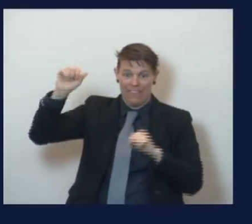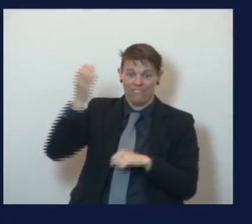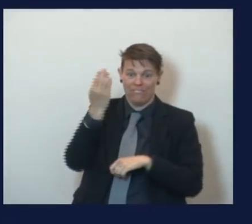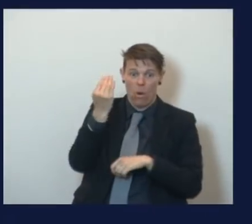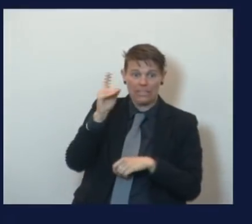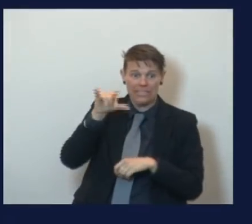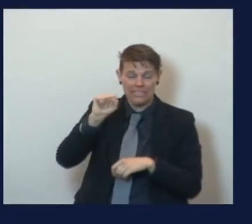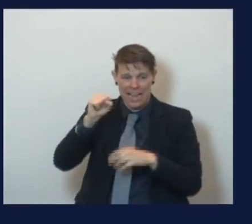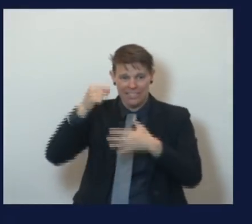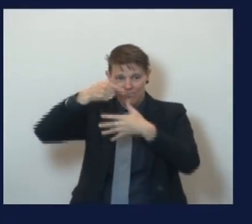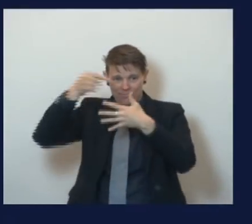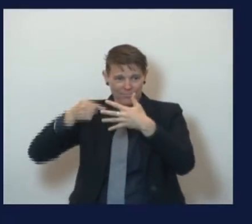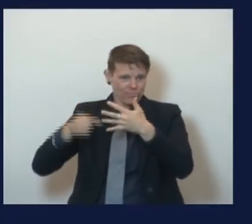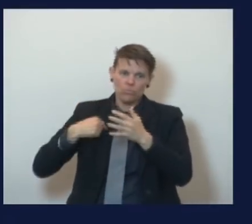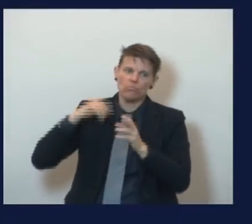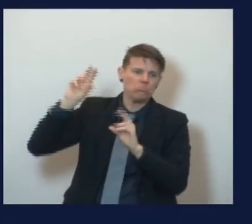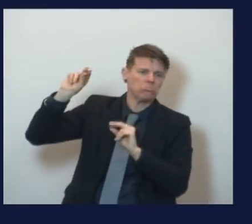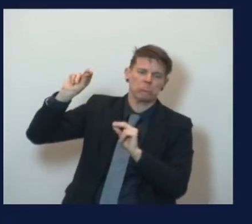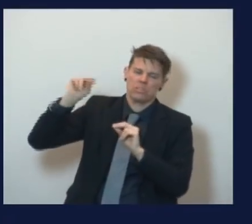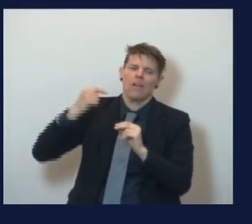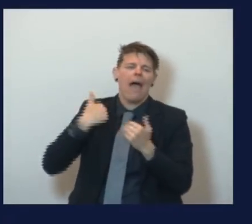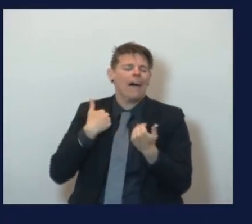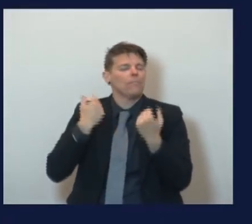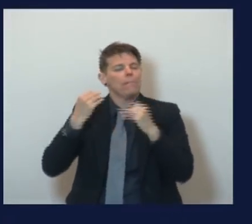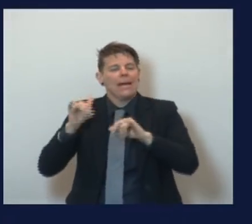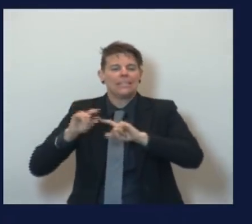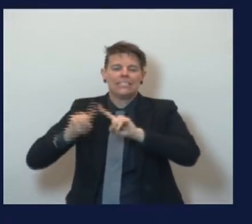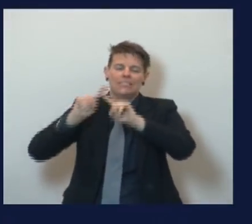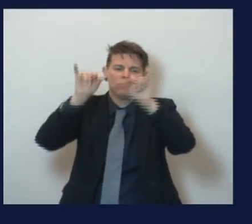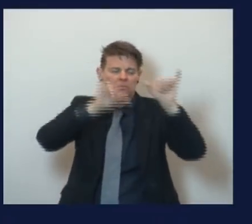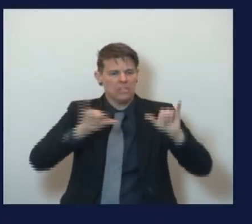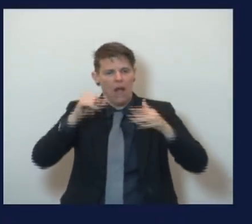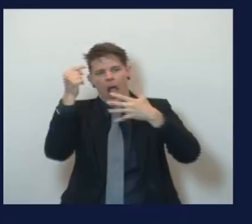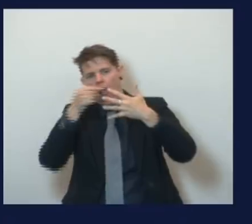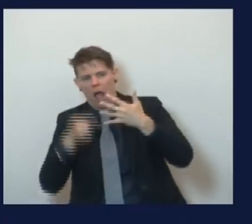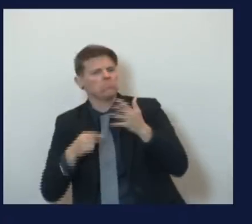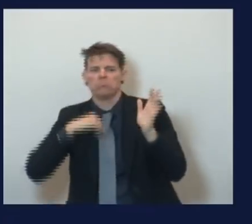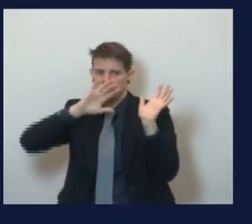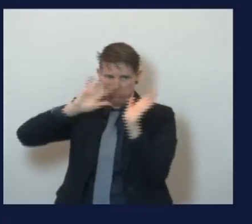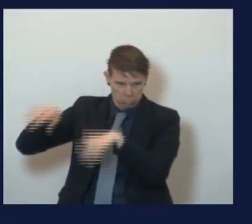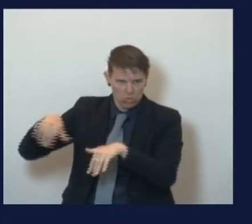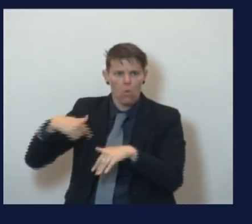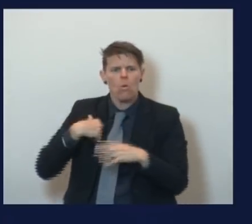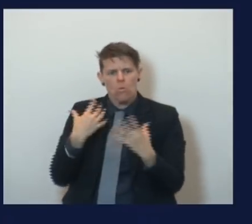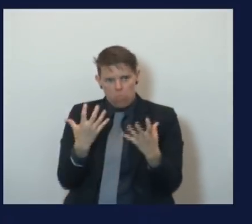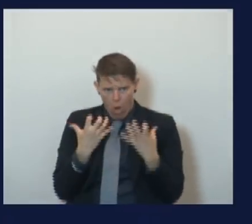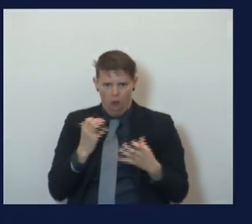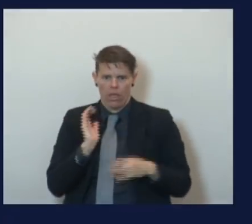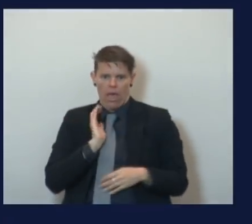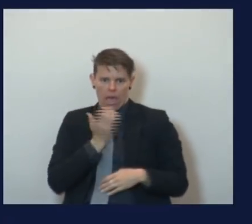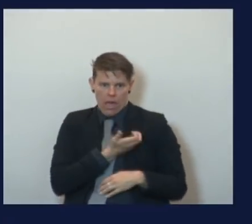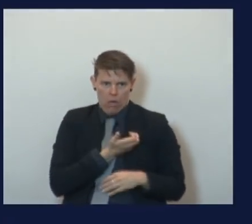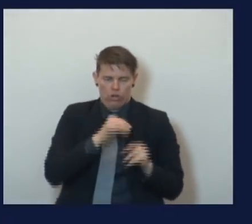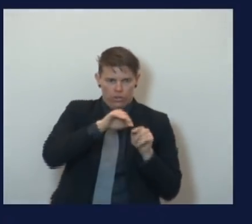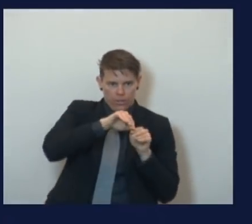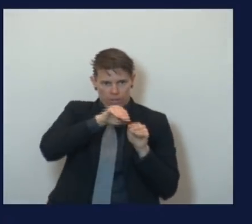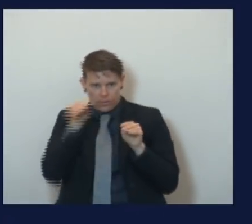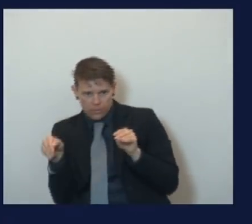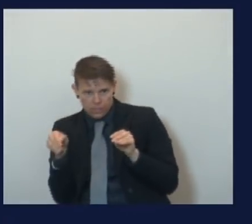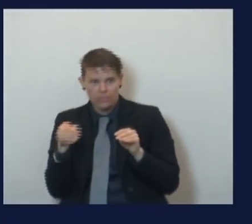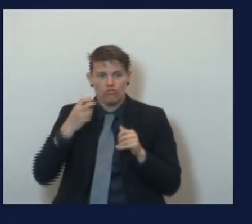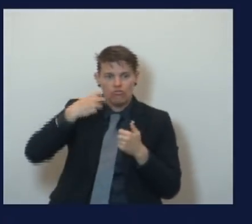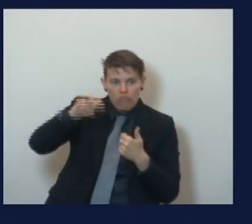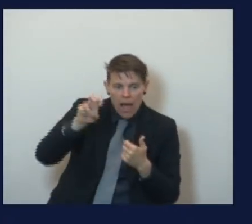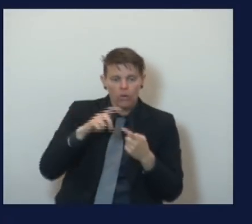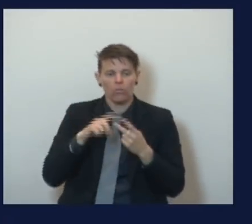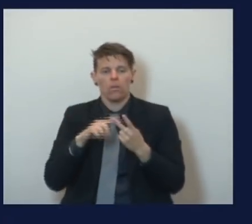different standards that you could apply. Flattening of the curve, protecting our healthcare workforce and